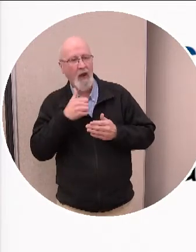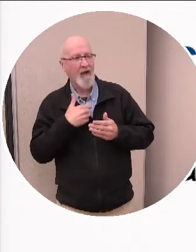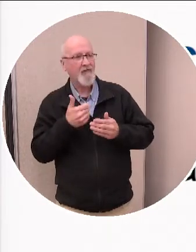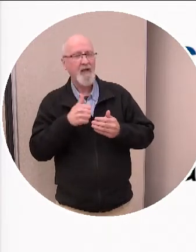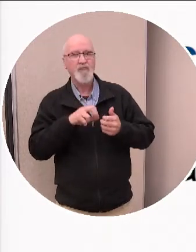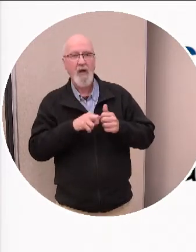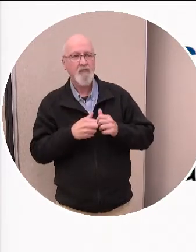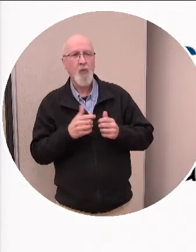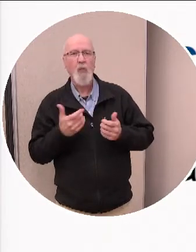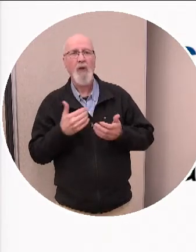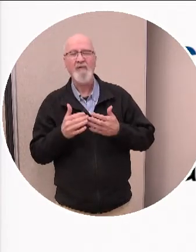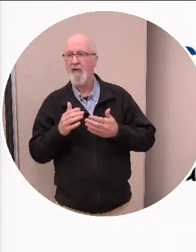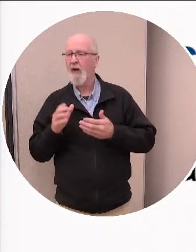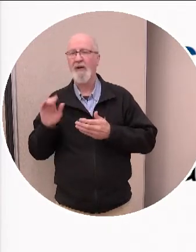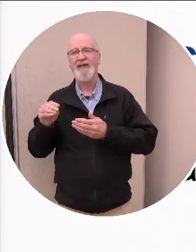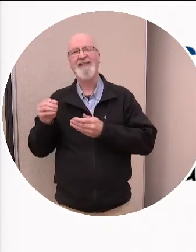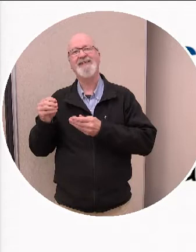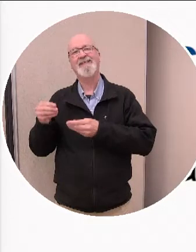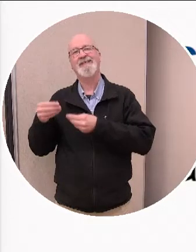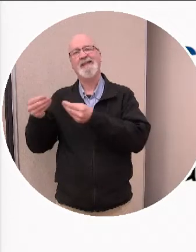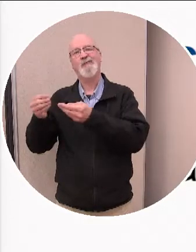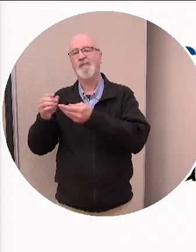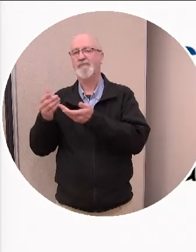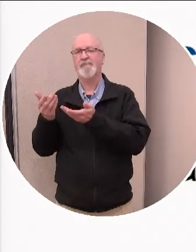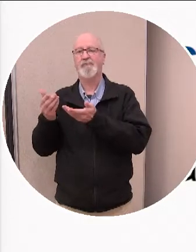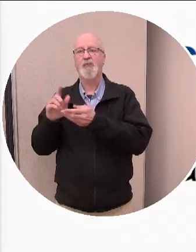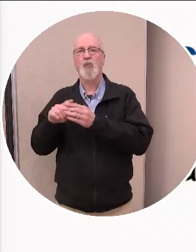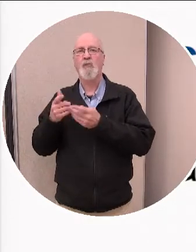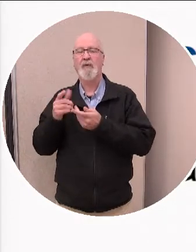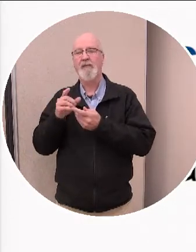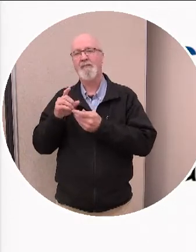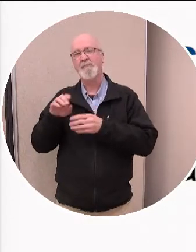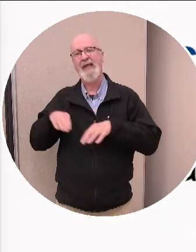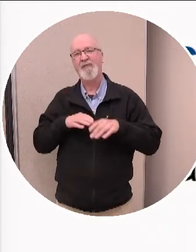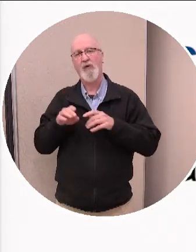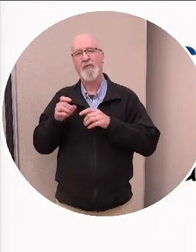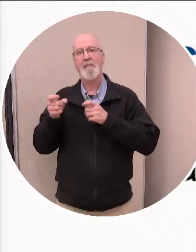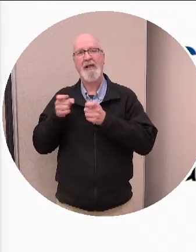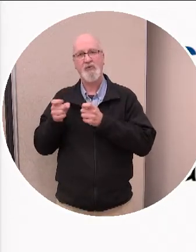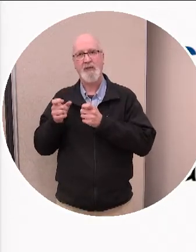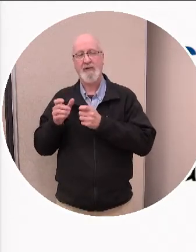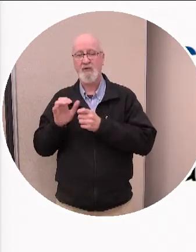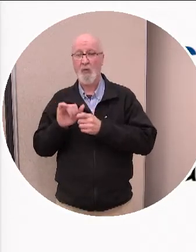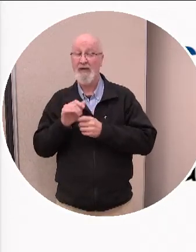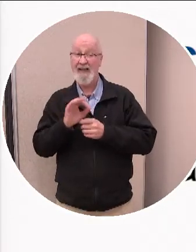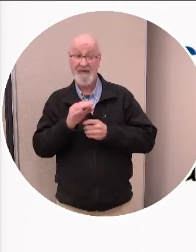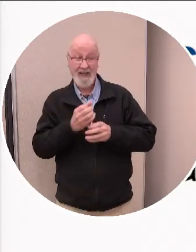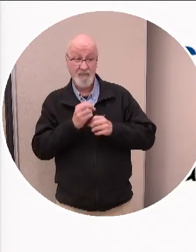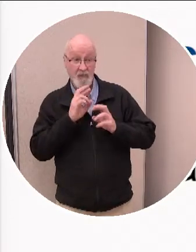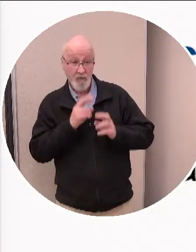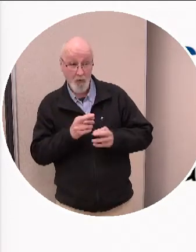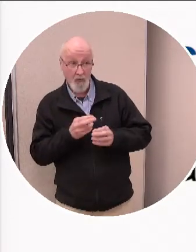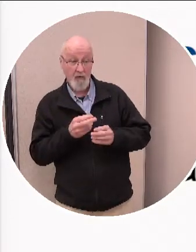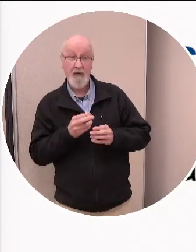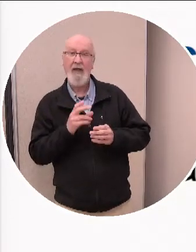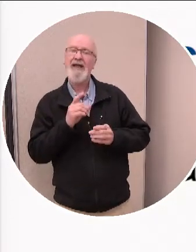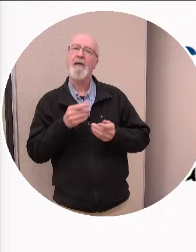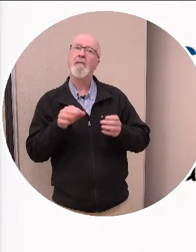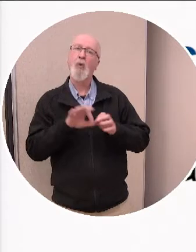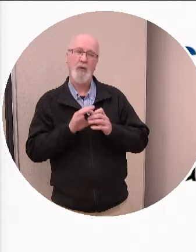which goes into documented behavior management issues. It's a tool designed to record behavior incidents and interventions at the school